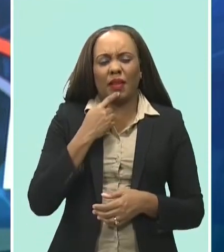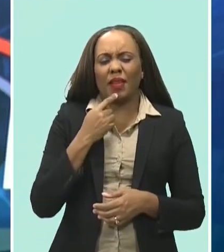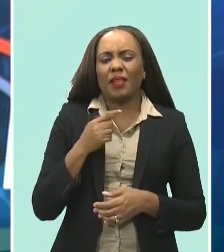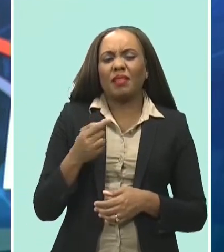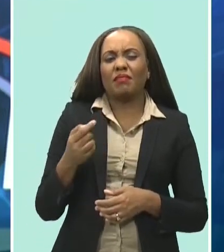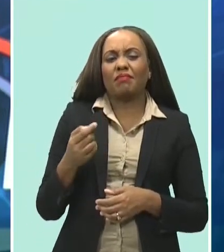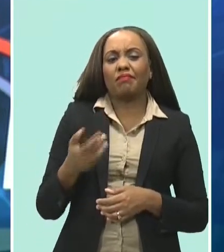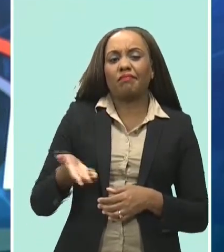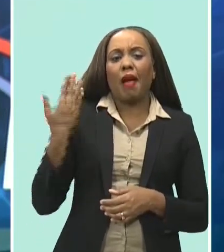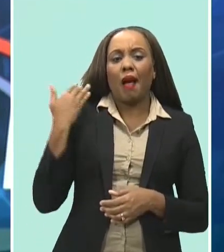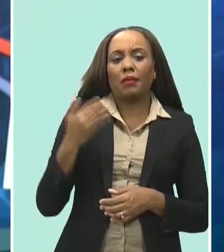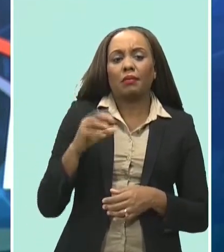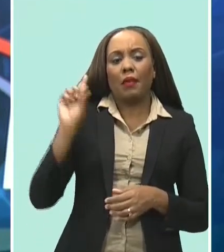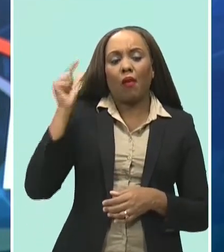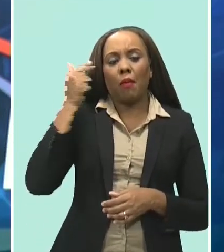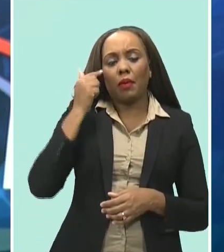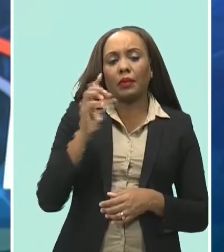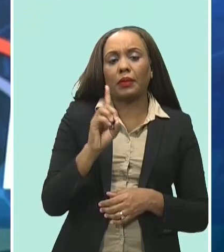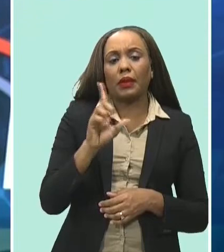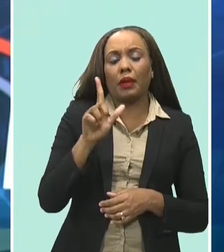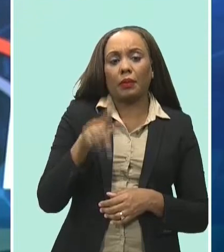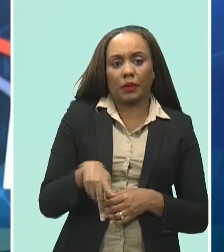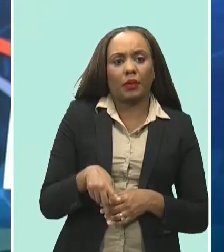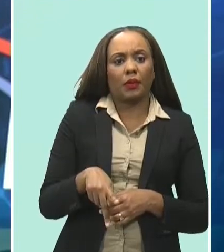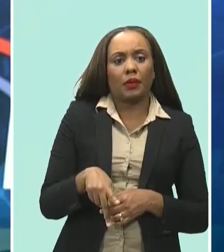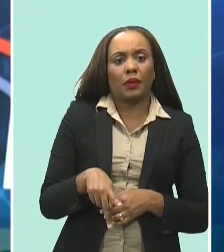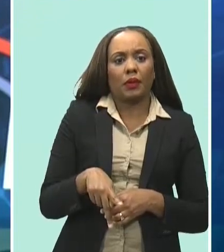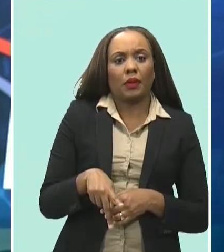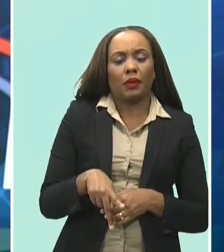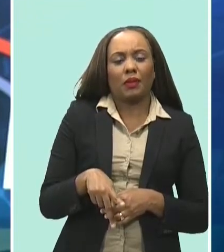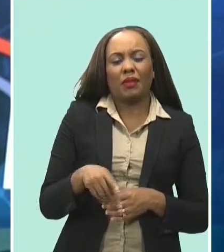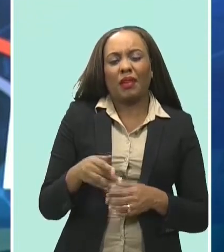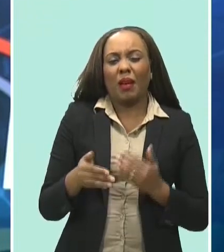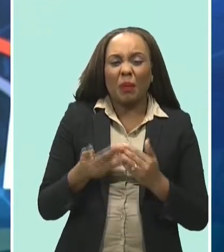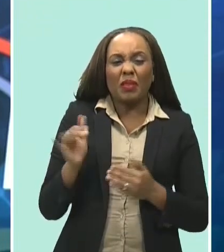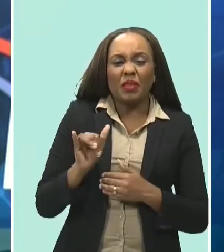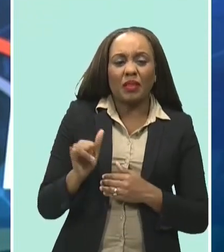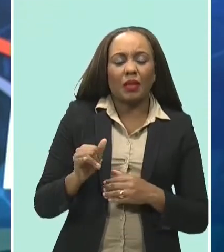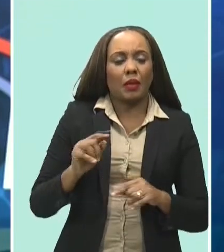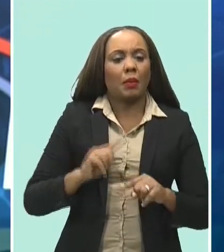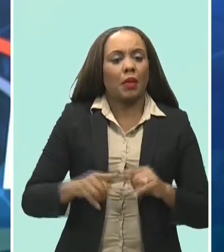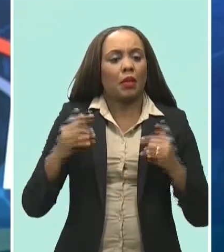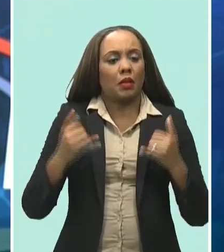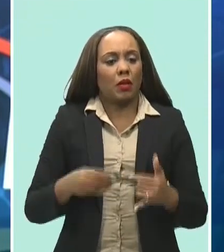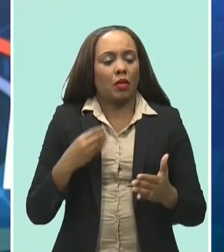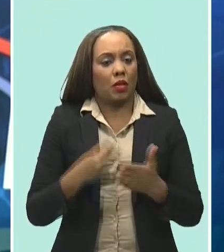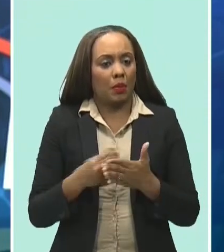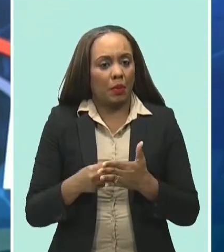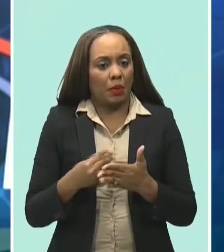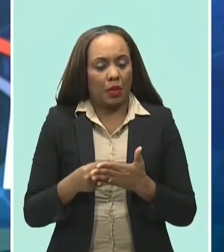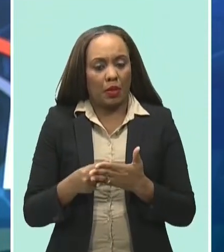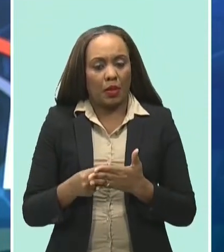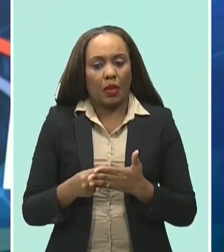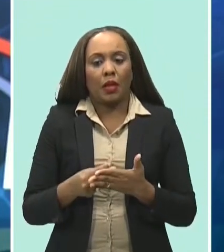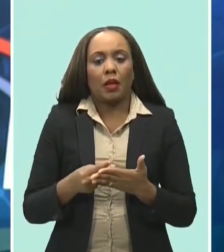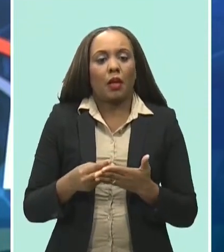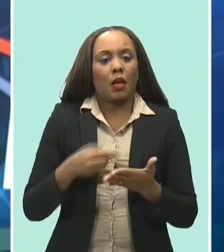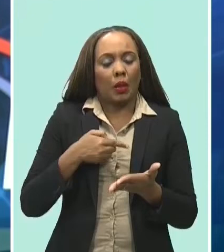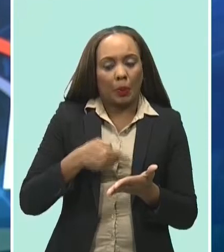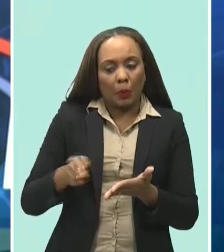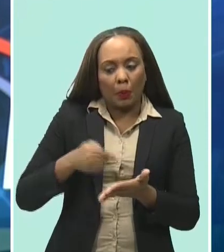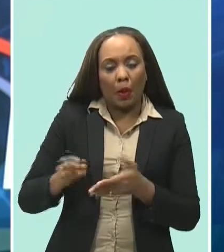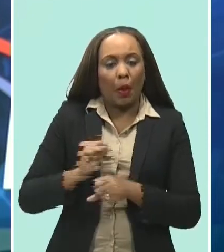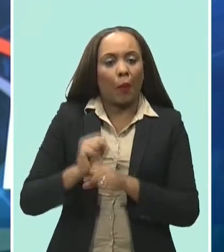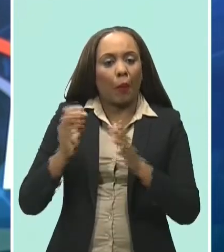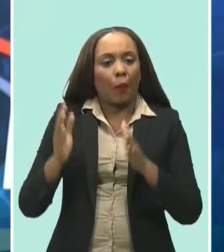administration, Minister Prescott says government's program is being conducted in a just manner, noting the money is being well spent. The minister was speaking during